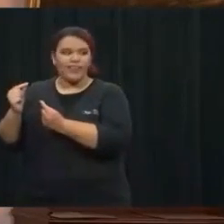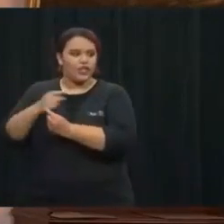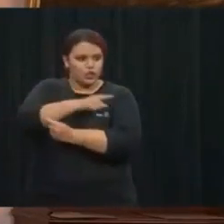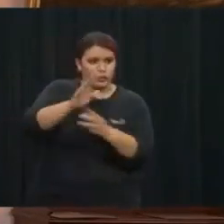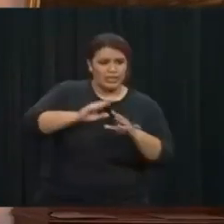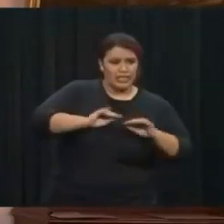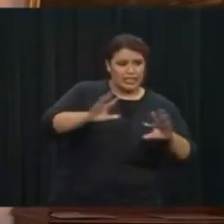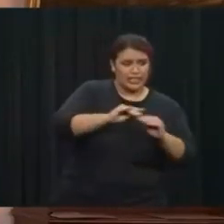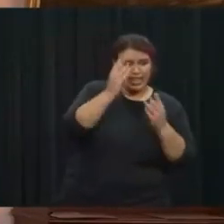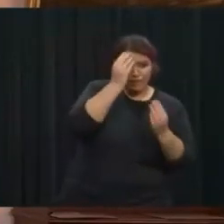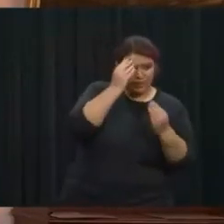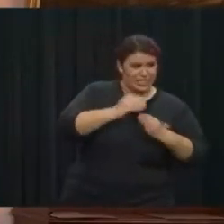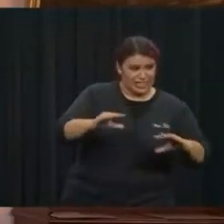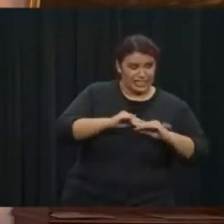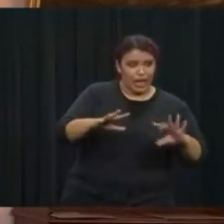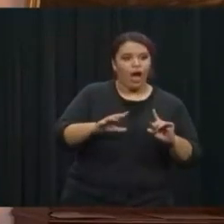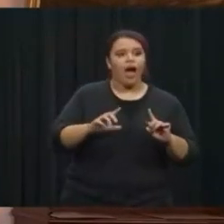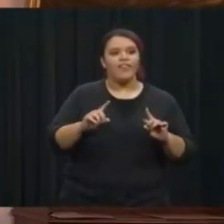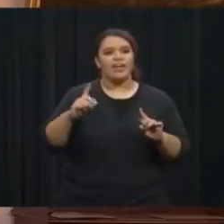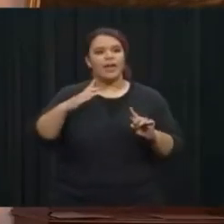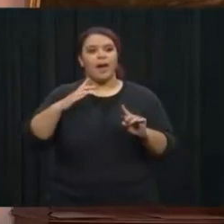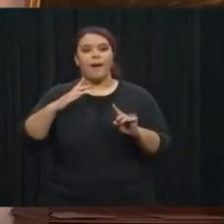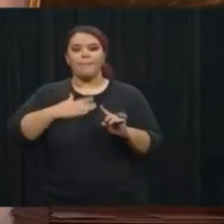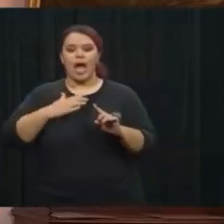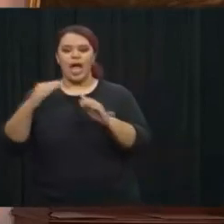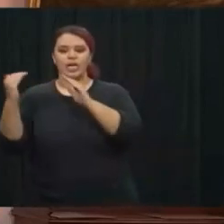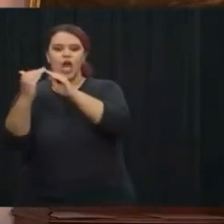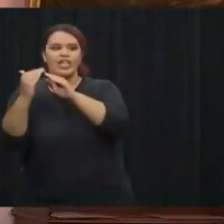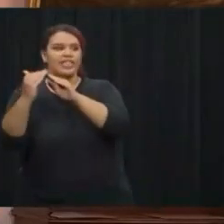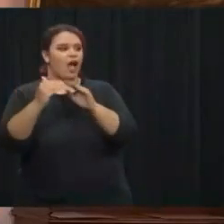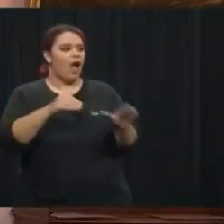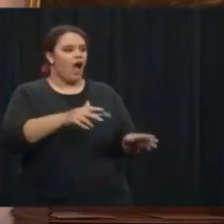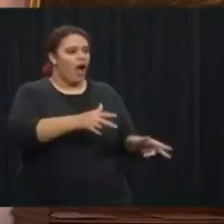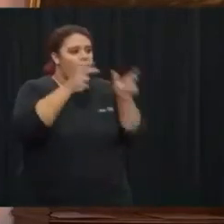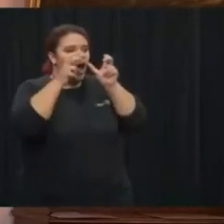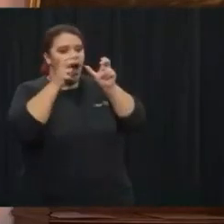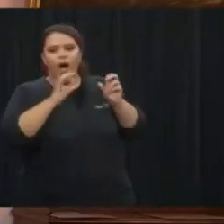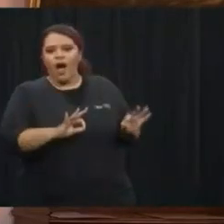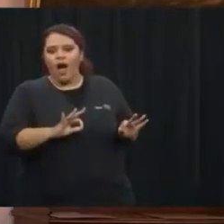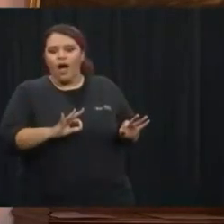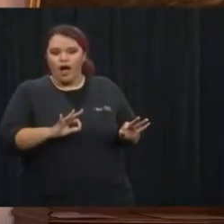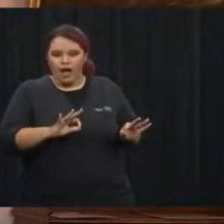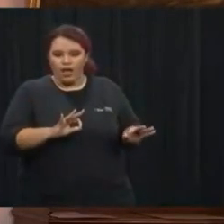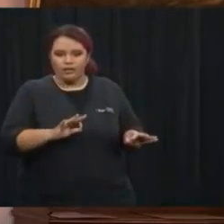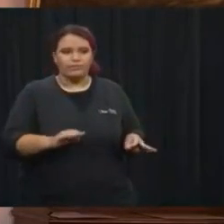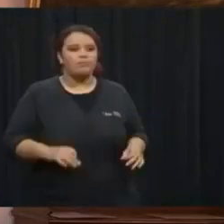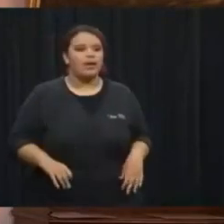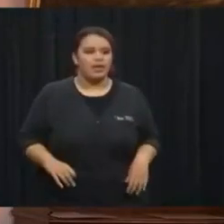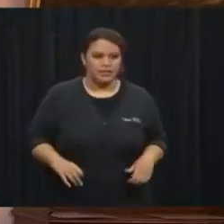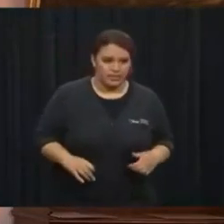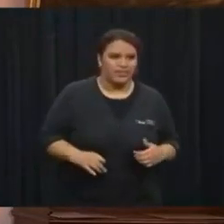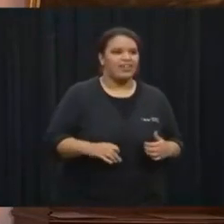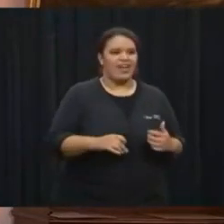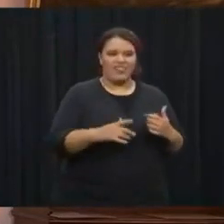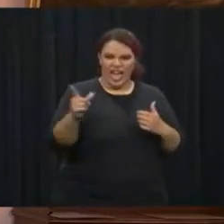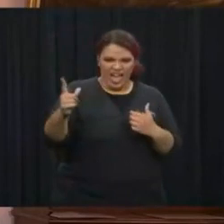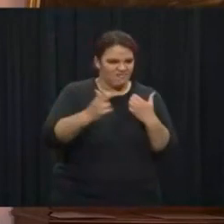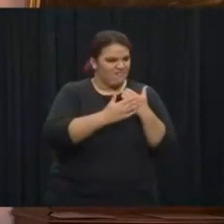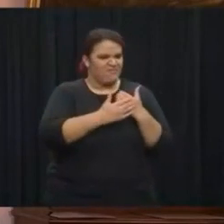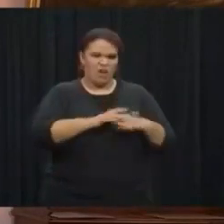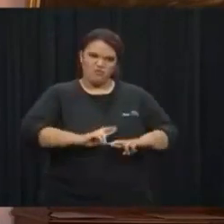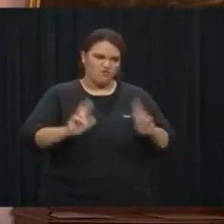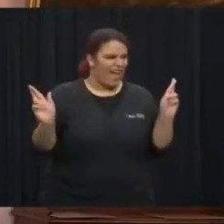of this spreading and more people becoming infected. And, there are folks who,